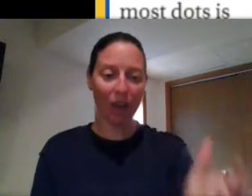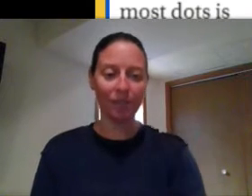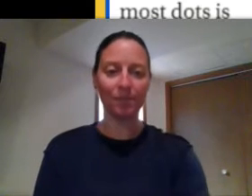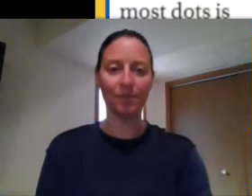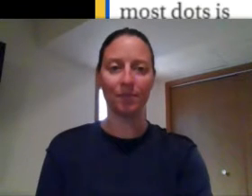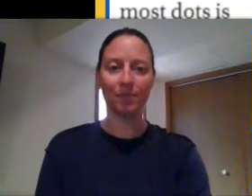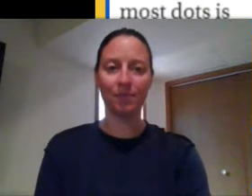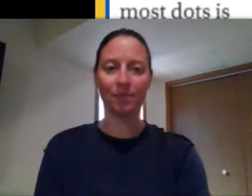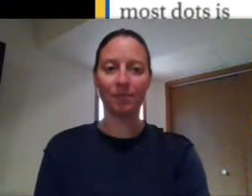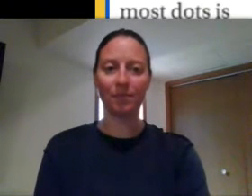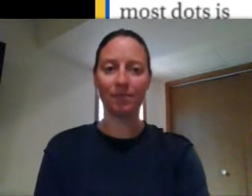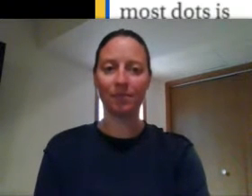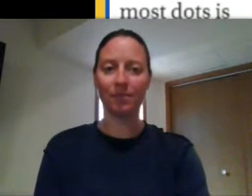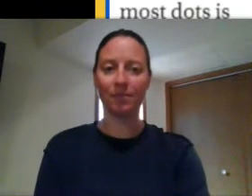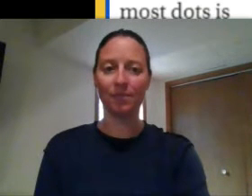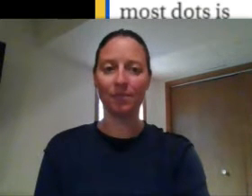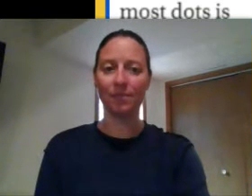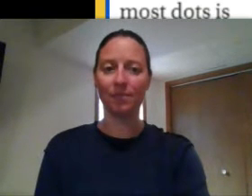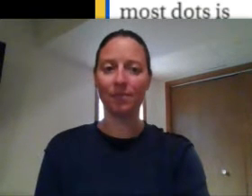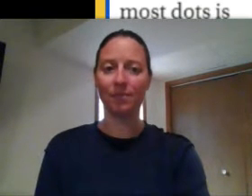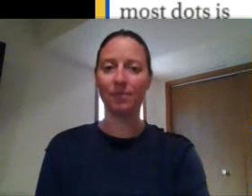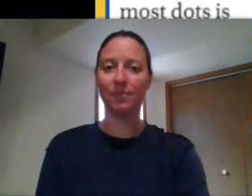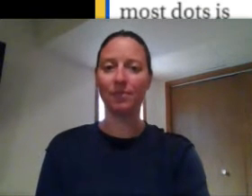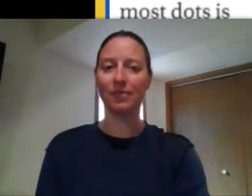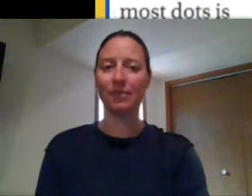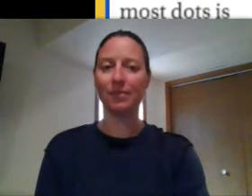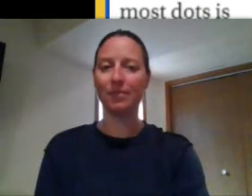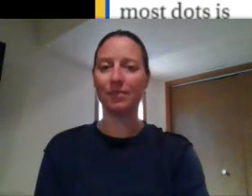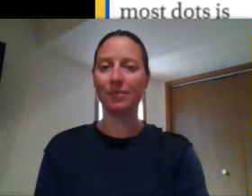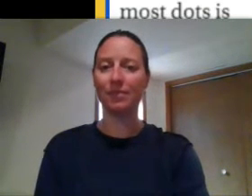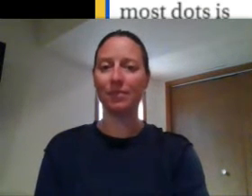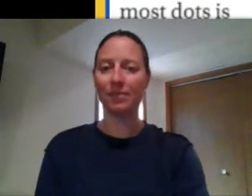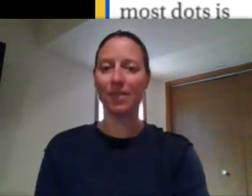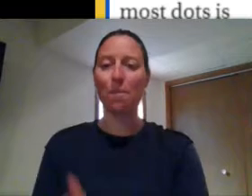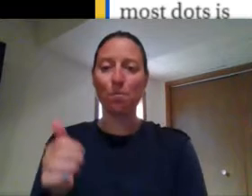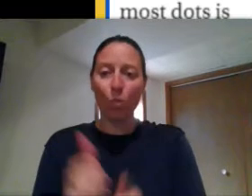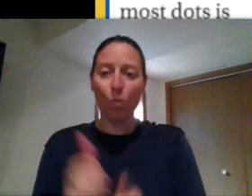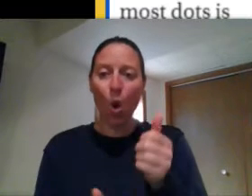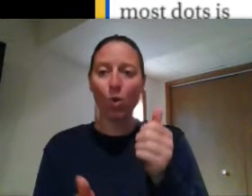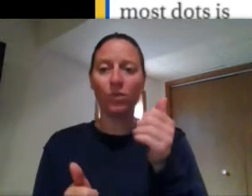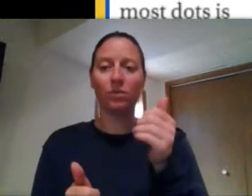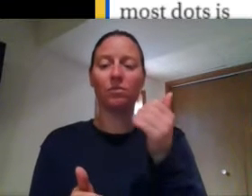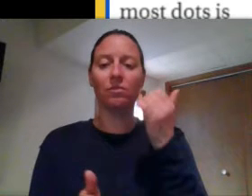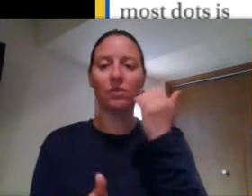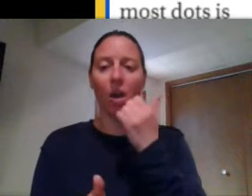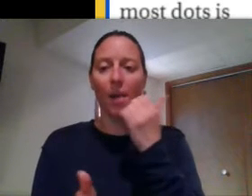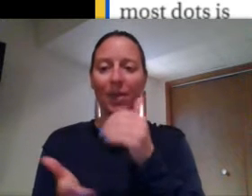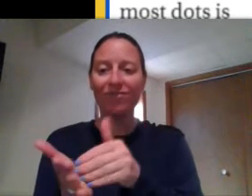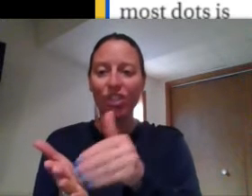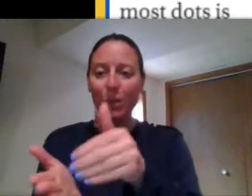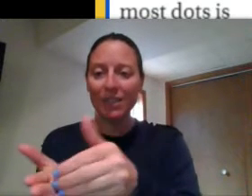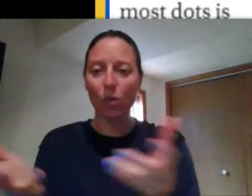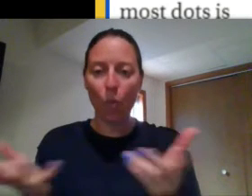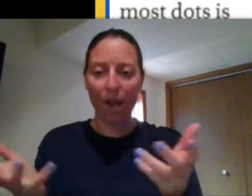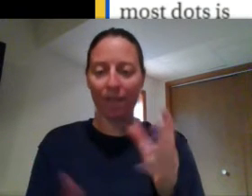most dots, and that is 4. So the most common number of aunts and uncles is